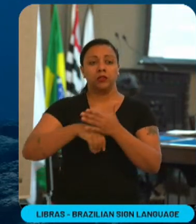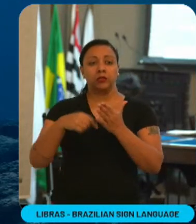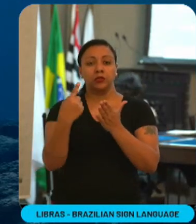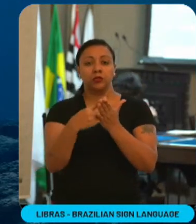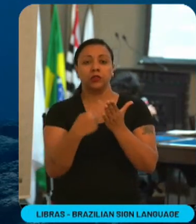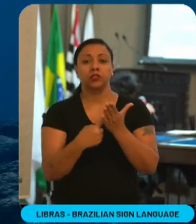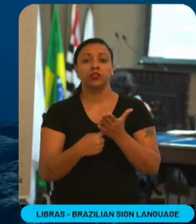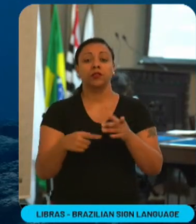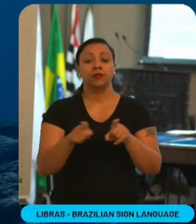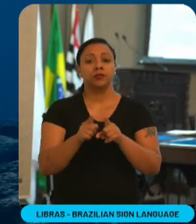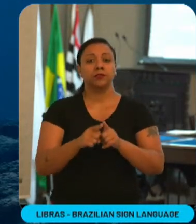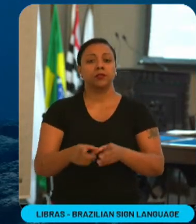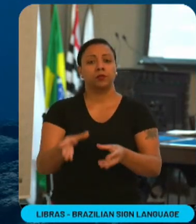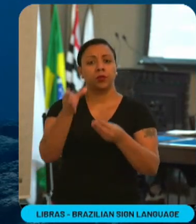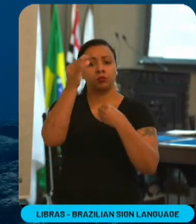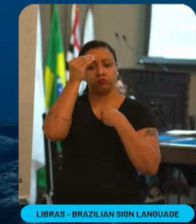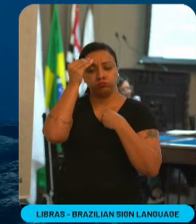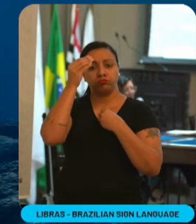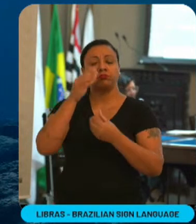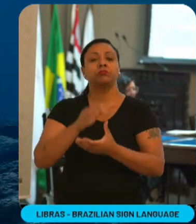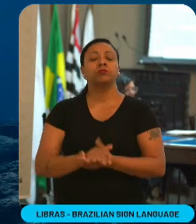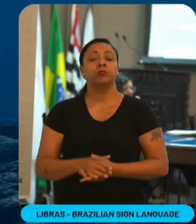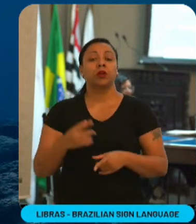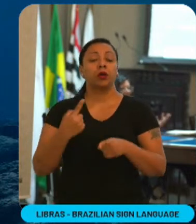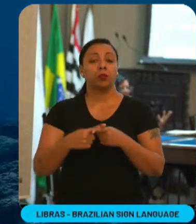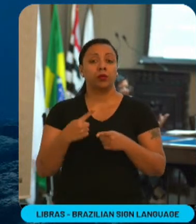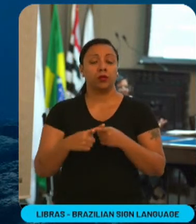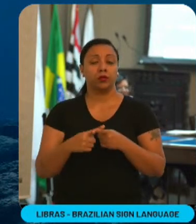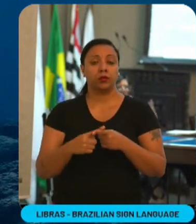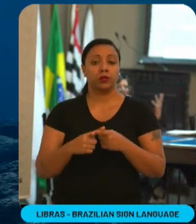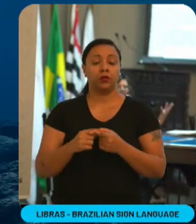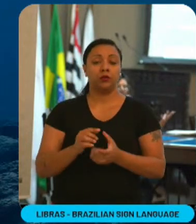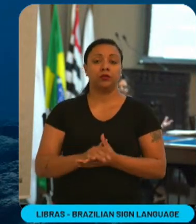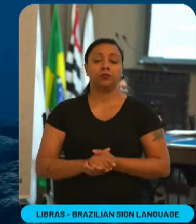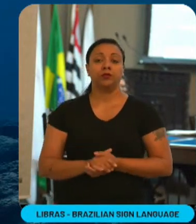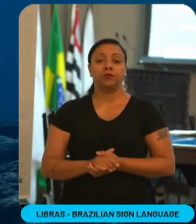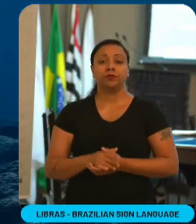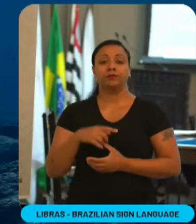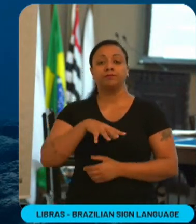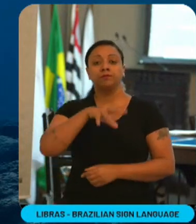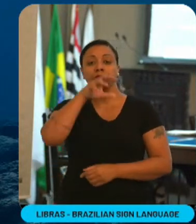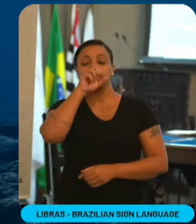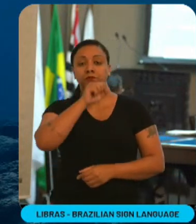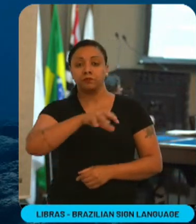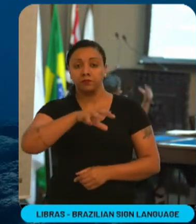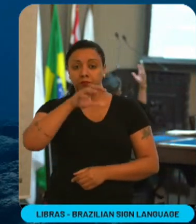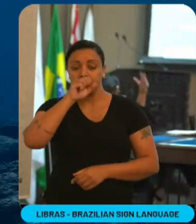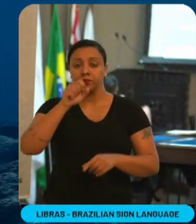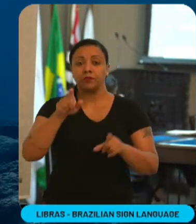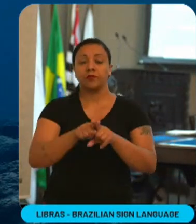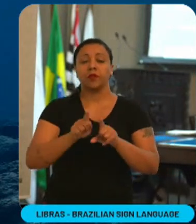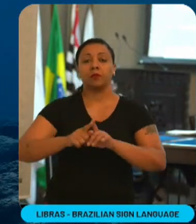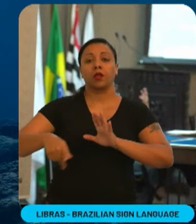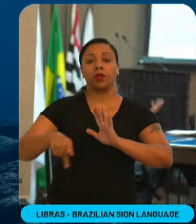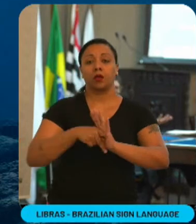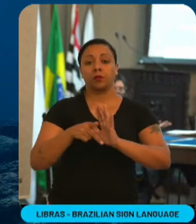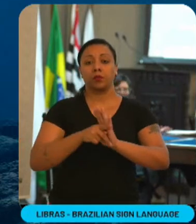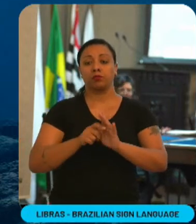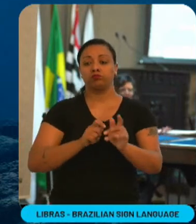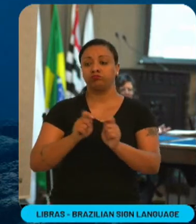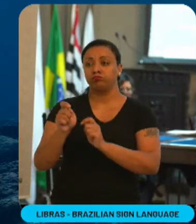in the agenda and inside ourselves, right? because oxygen,